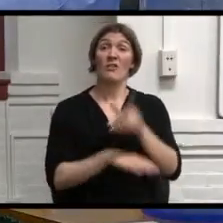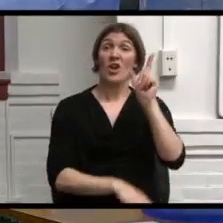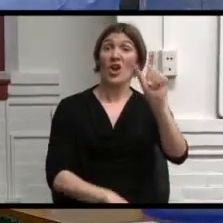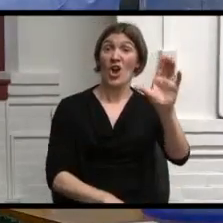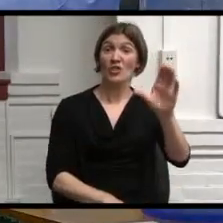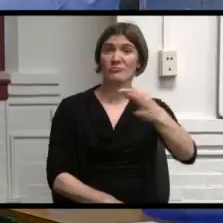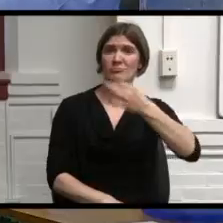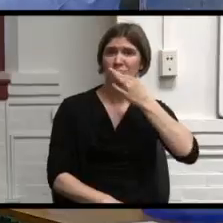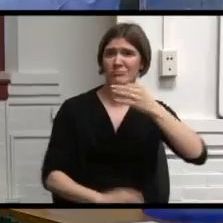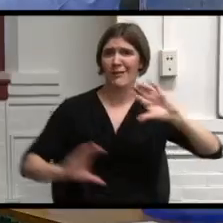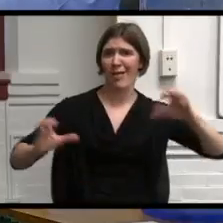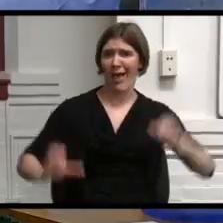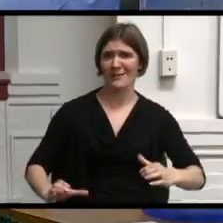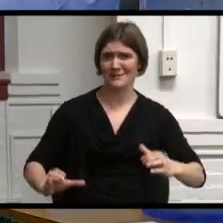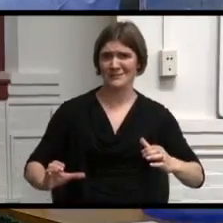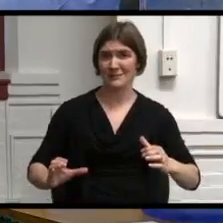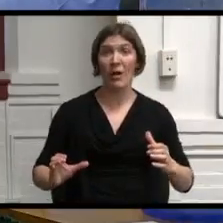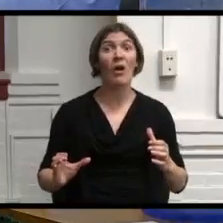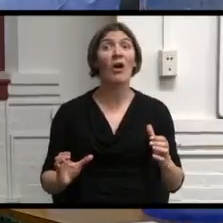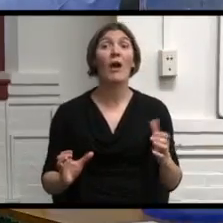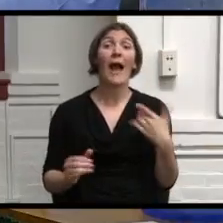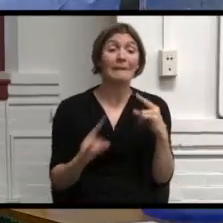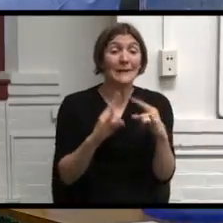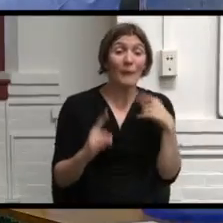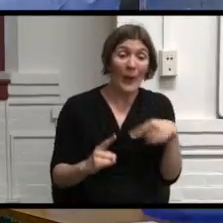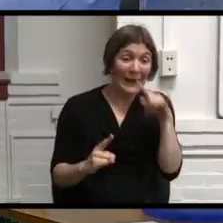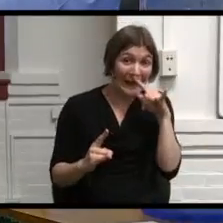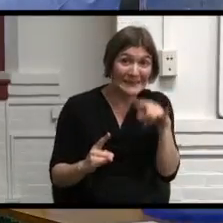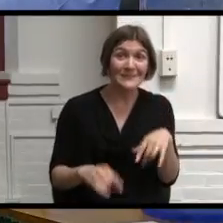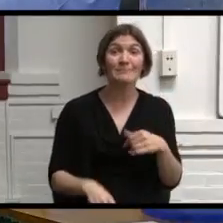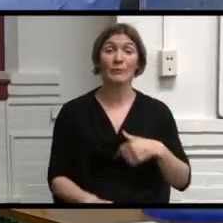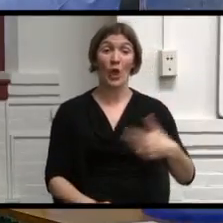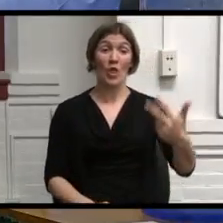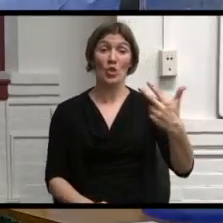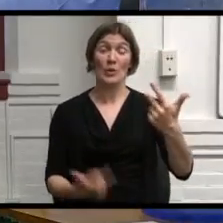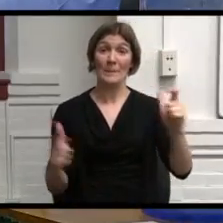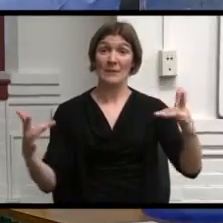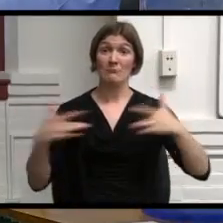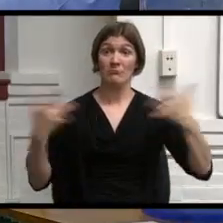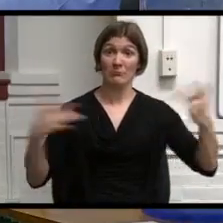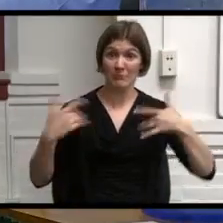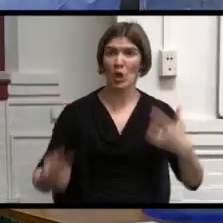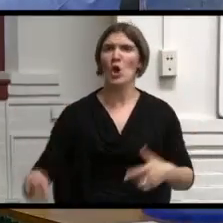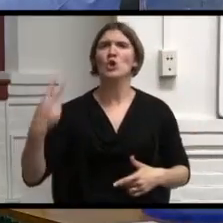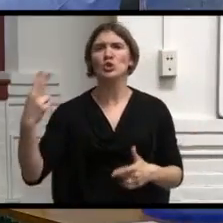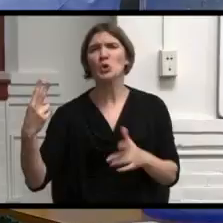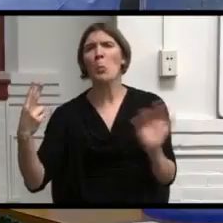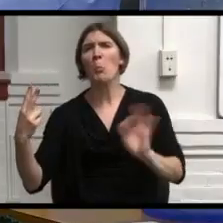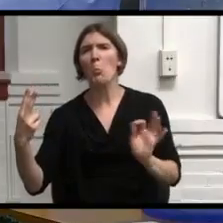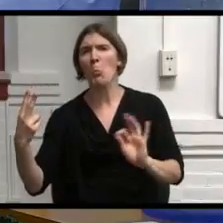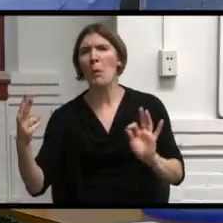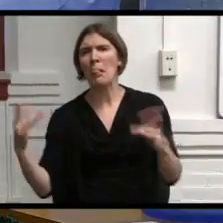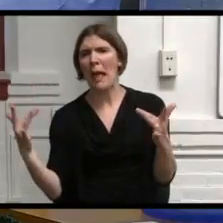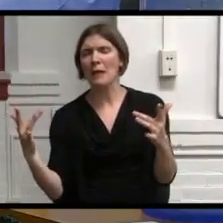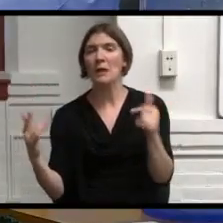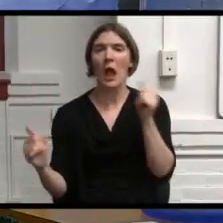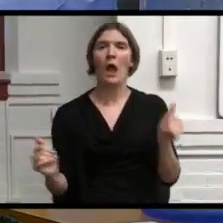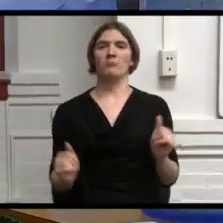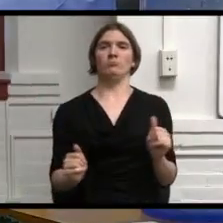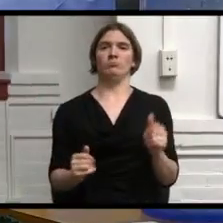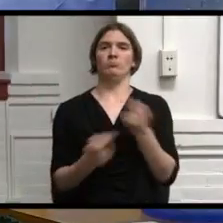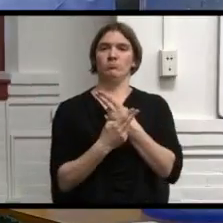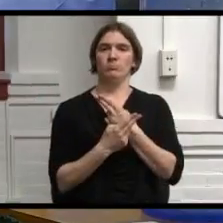100 master classes, a camp for children, 3 gala, 2 informal, and dozens of free community